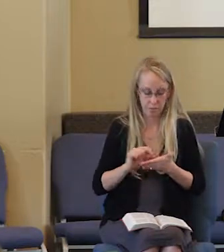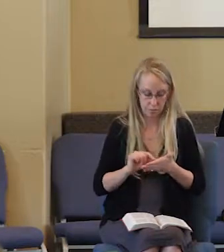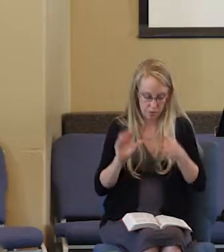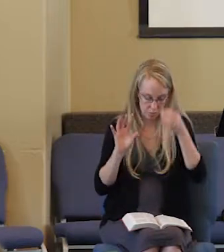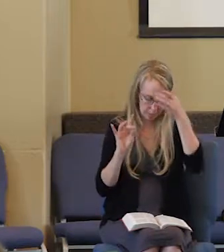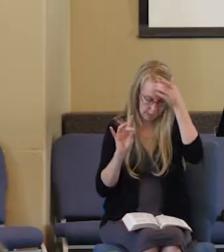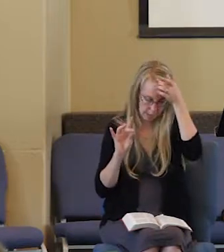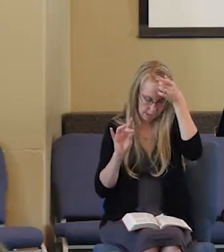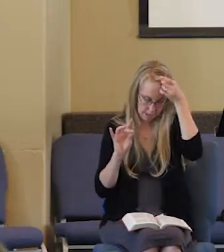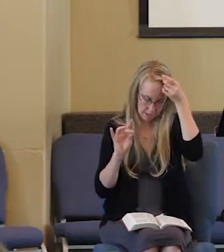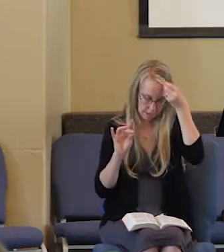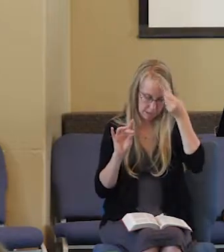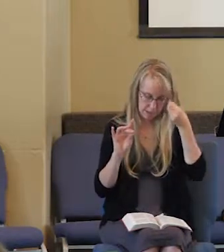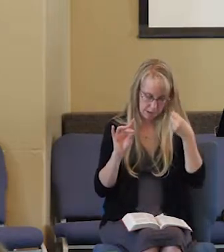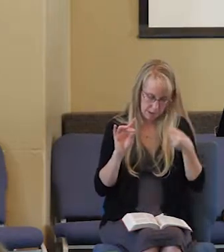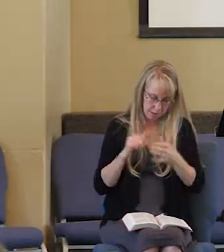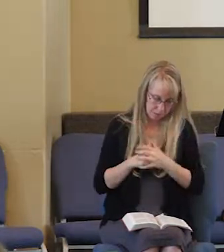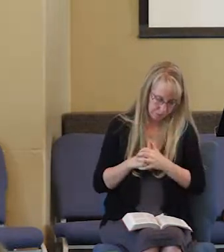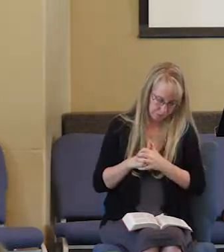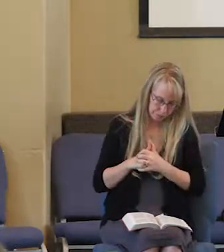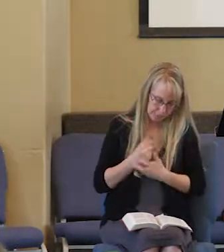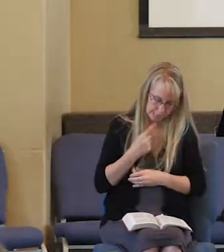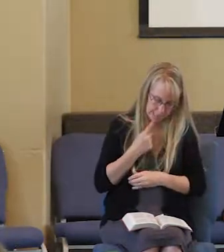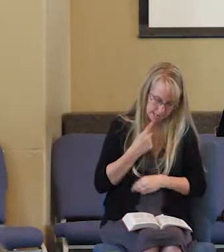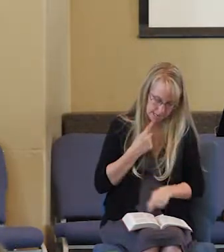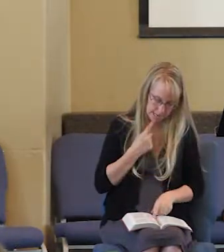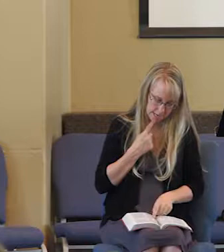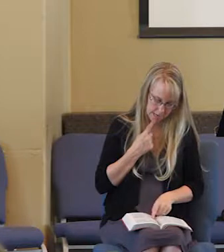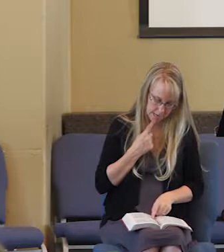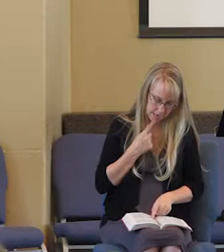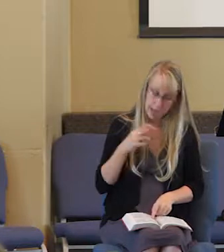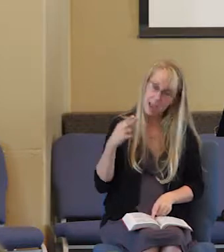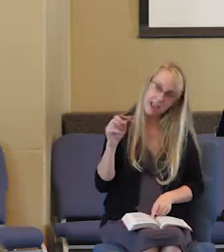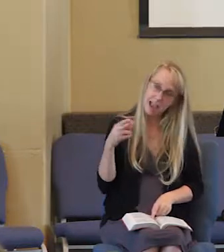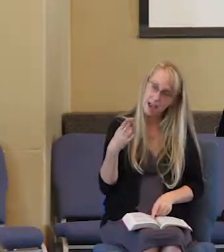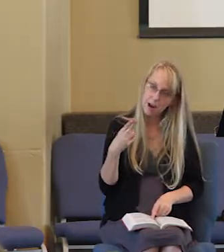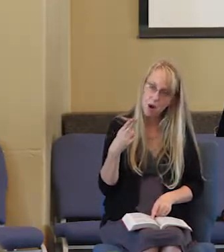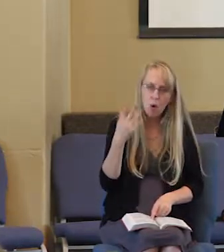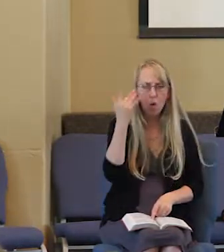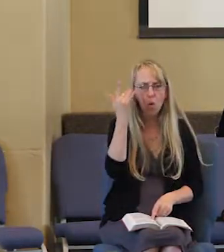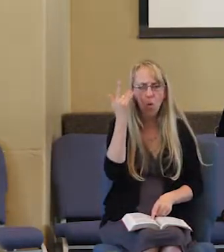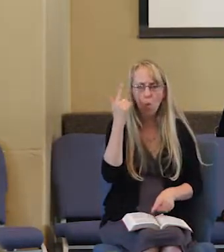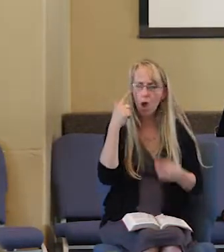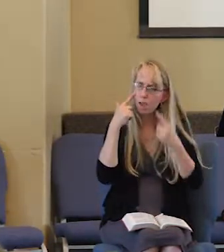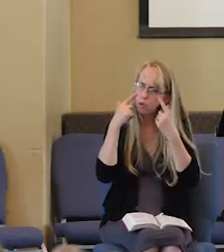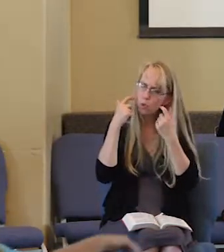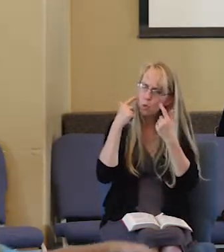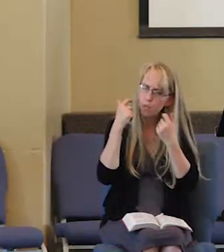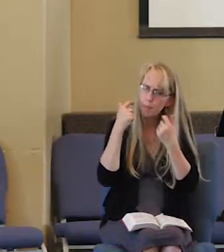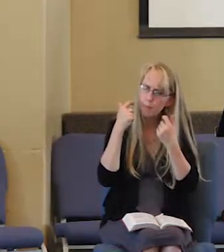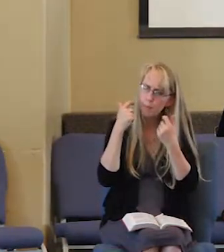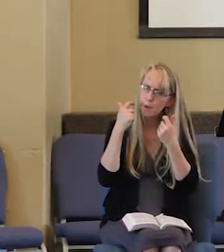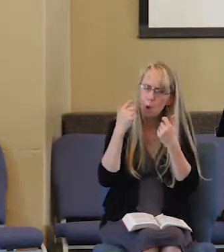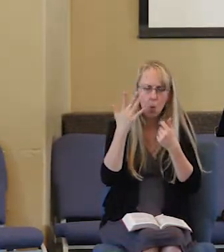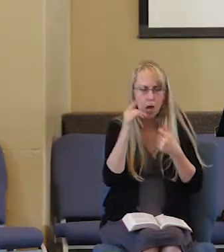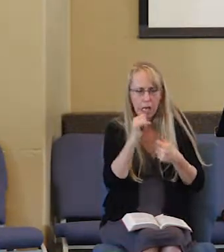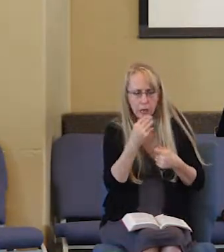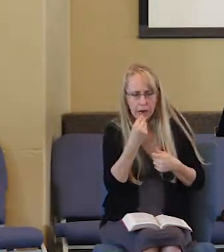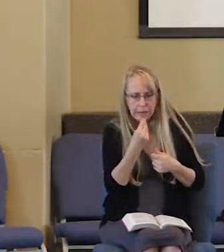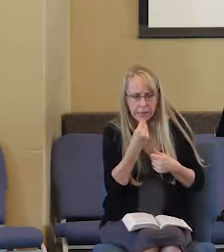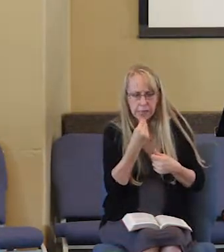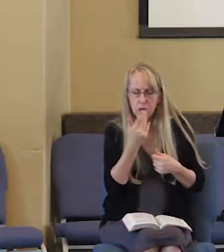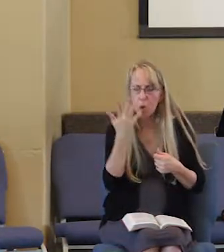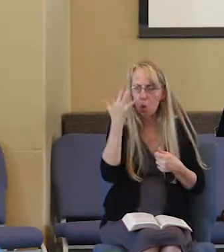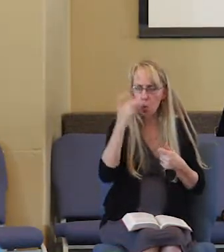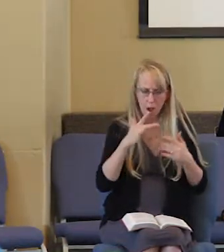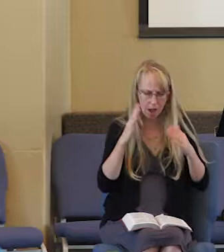Verse 8 says, then Elkanah, her husband, said to her, Hannah, why do you weep? Why do you not eat? And